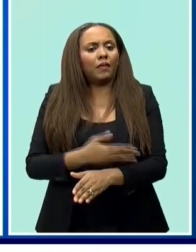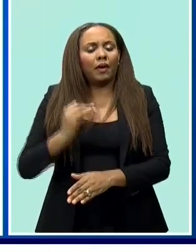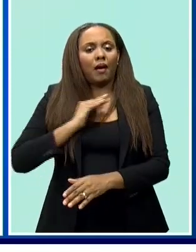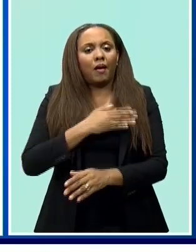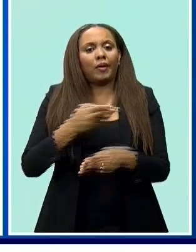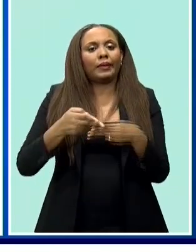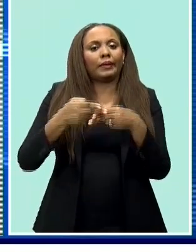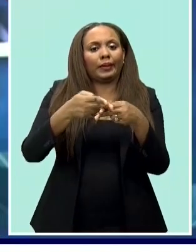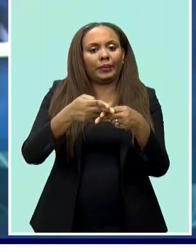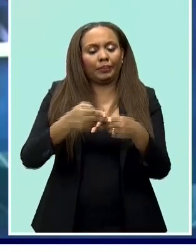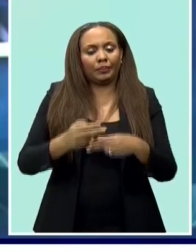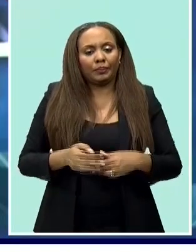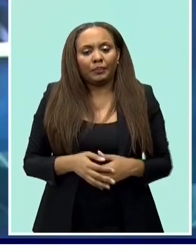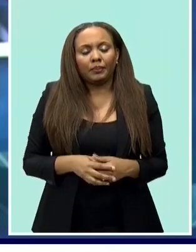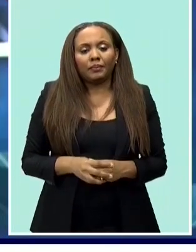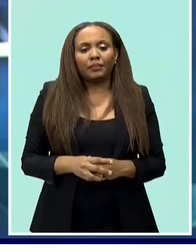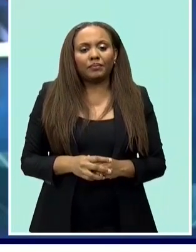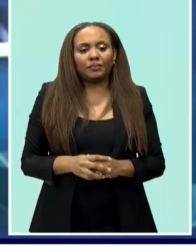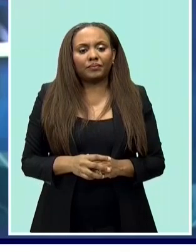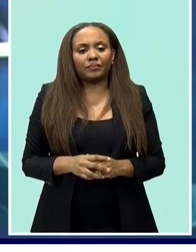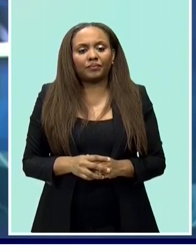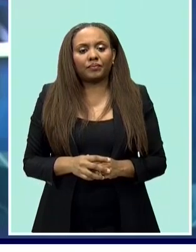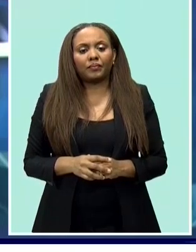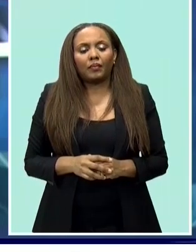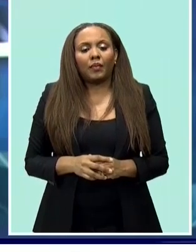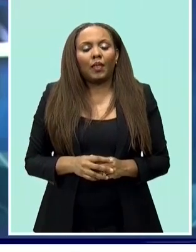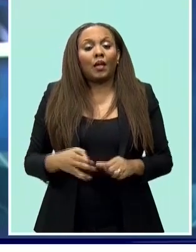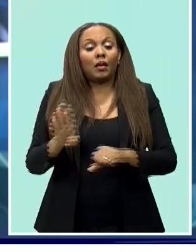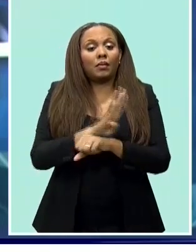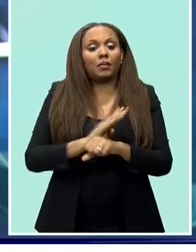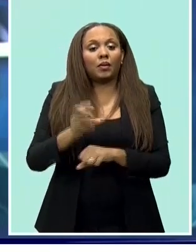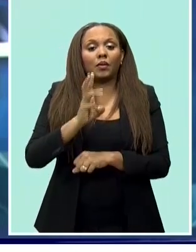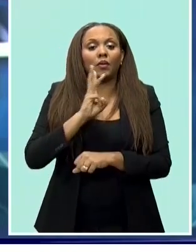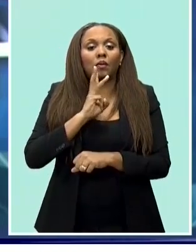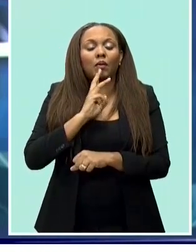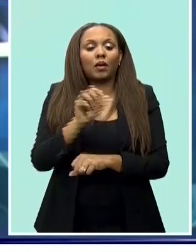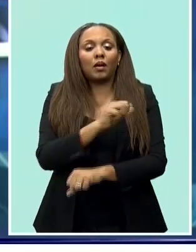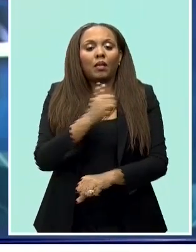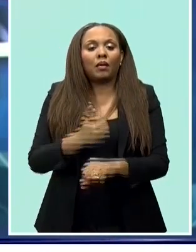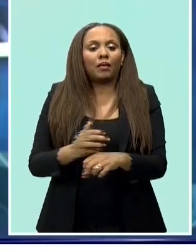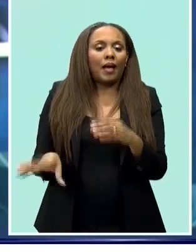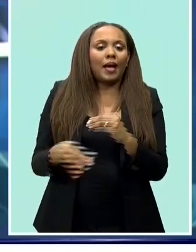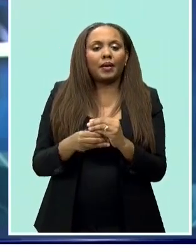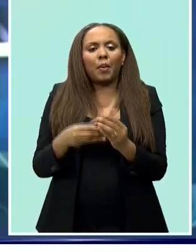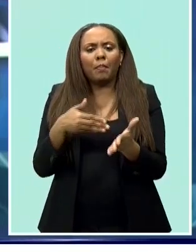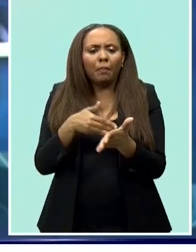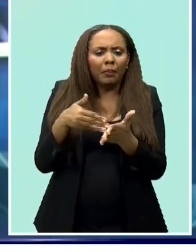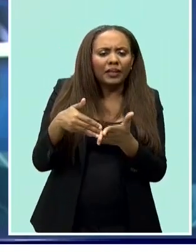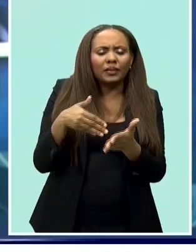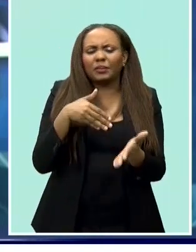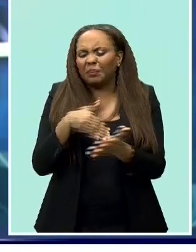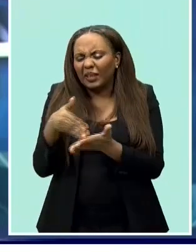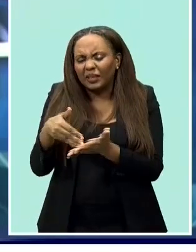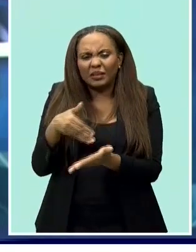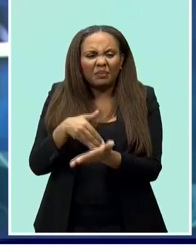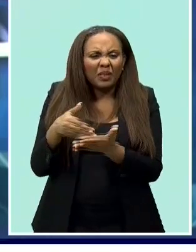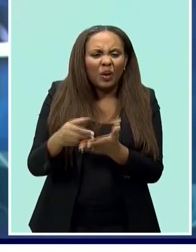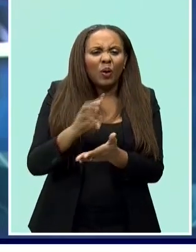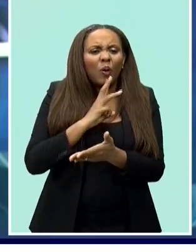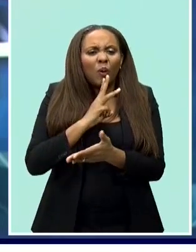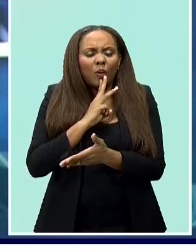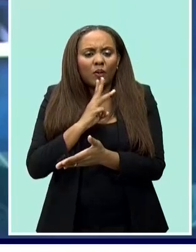Barbadian businesses. The Barbados Water Authority is adding millions of gallons of water to the distribution network. To achieve this, it